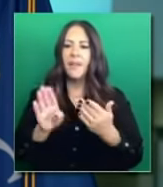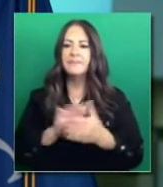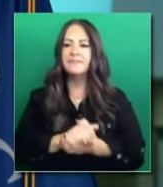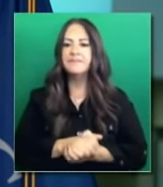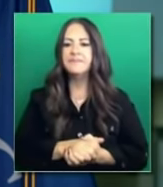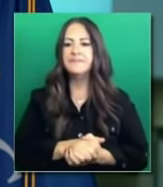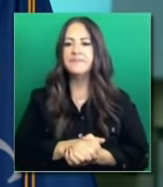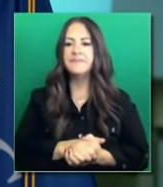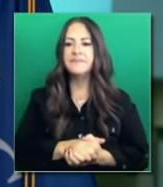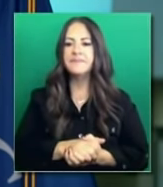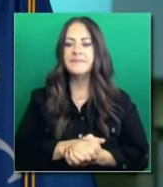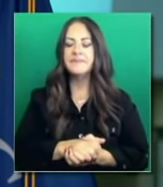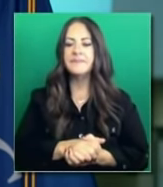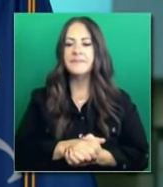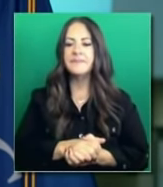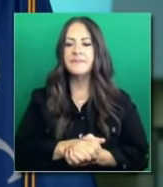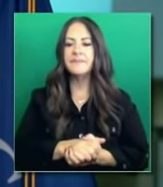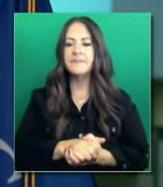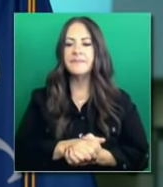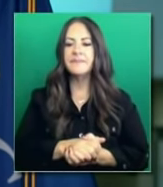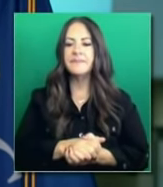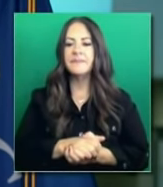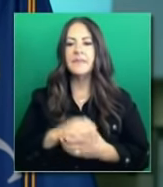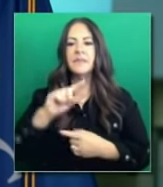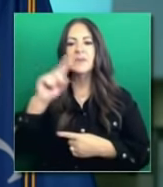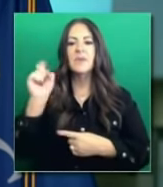Kim Bohorquez, Sacramento Bee.